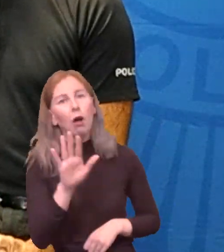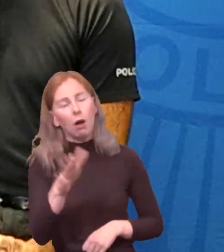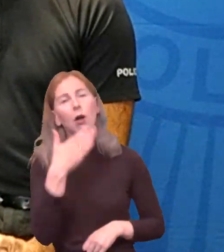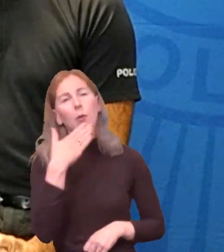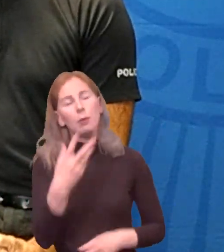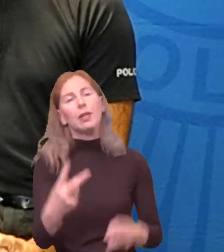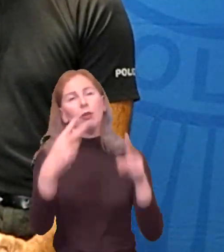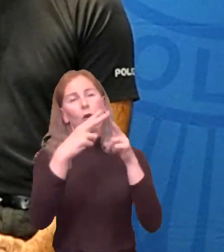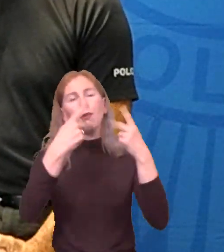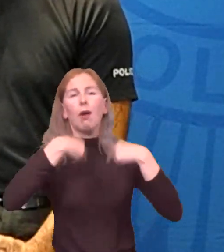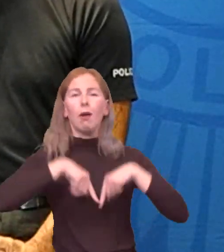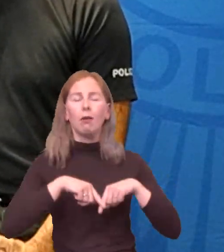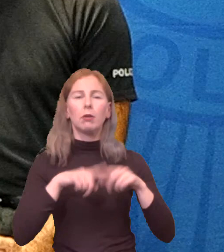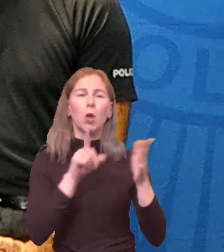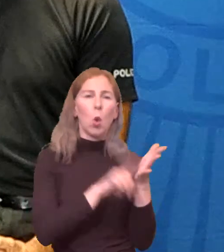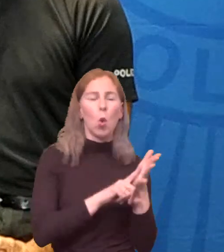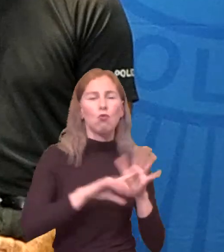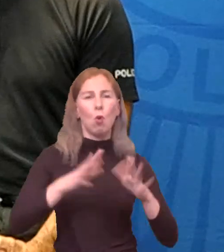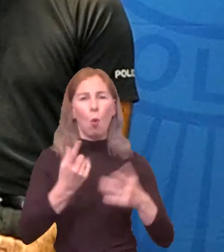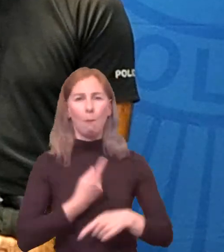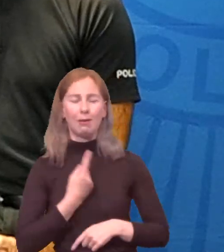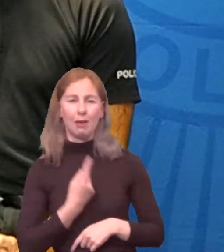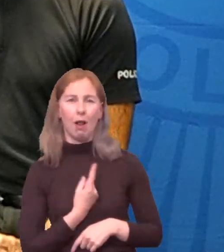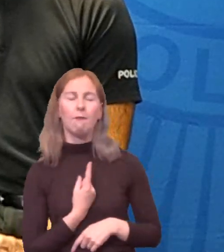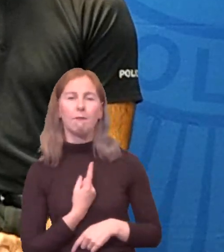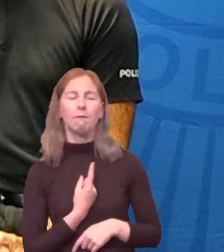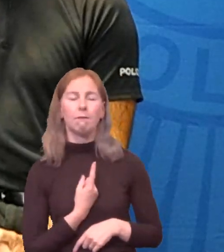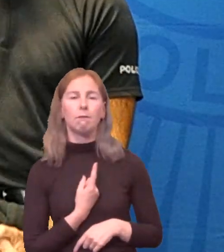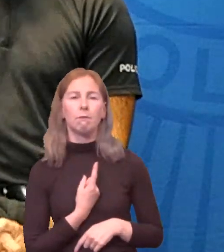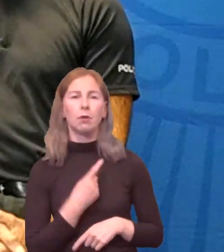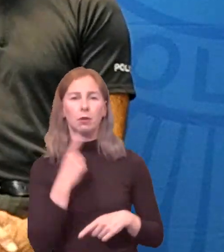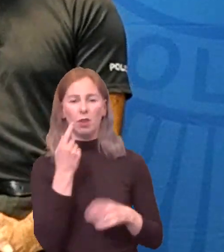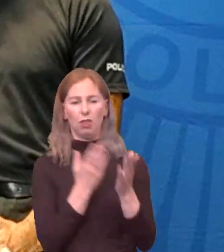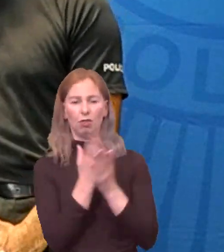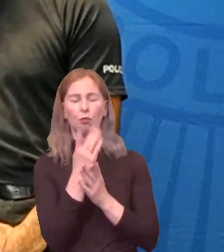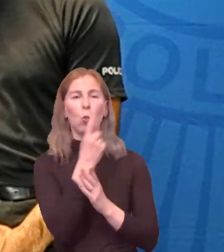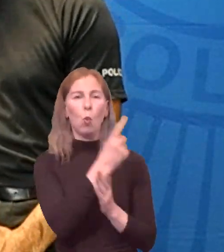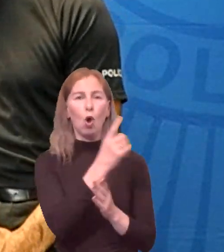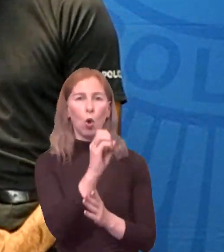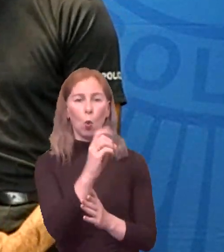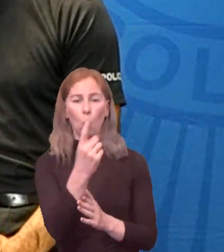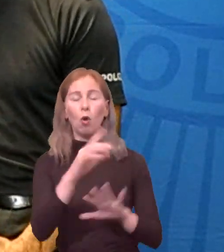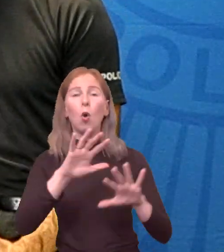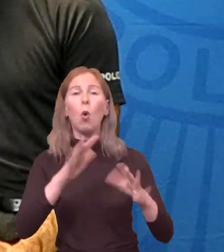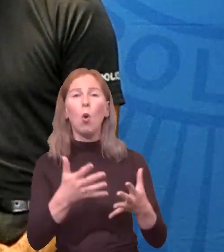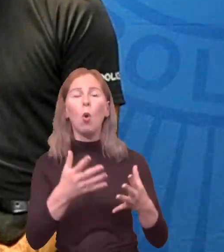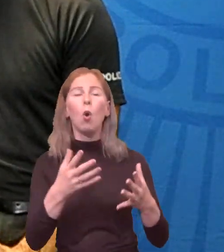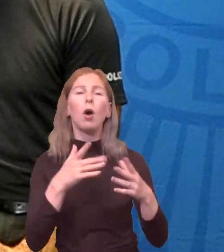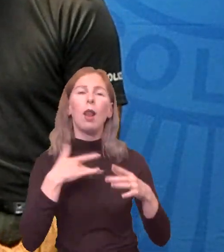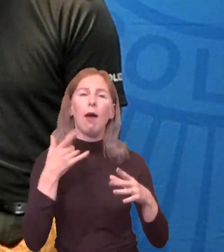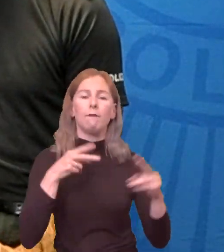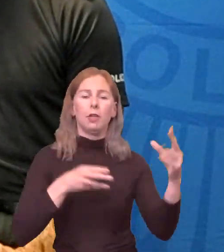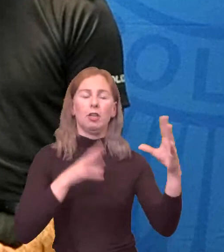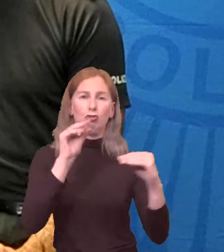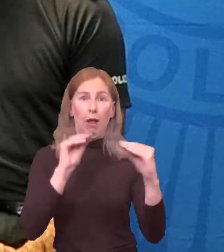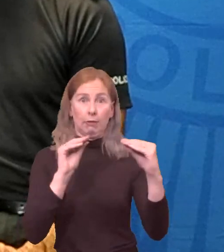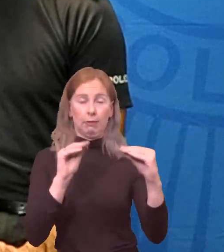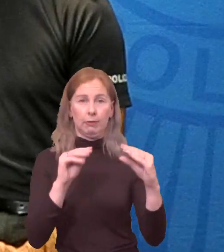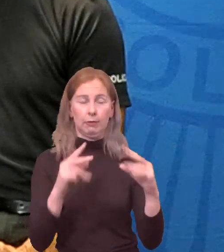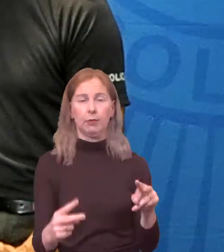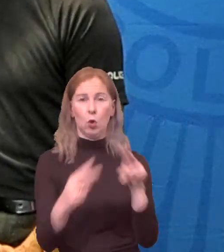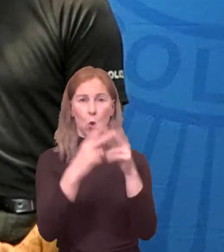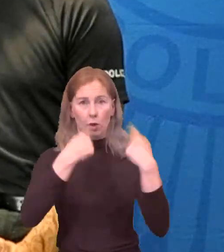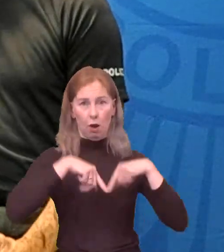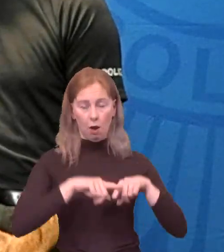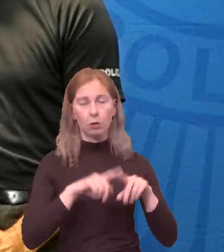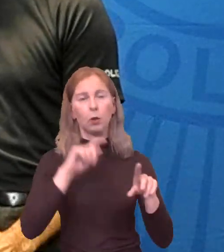via the live chat or 101, and we'll happily look into that specific issue ourselves and decide if we could have done